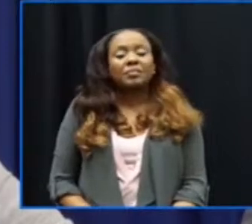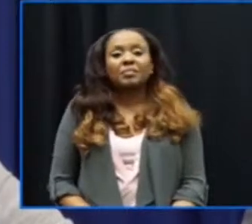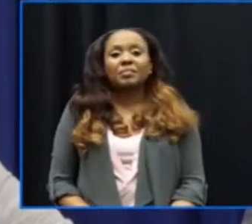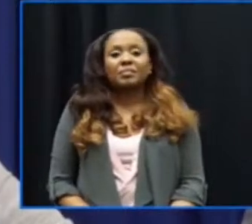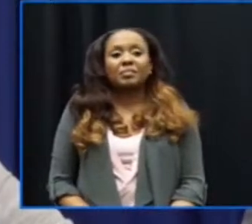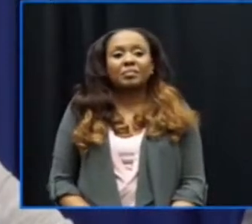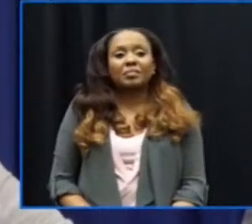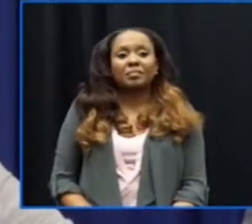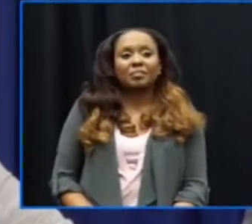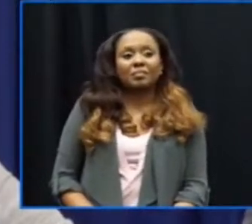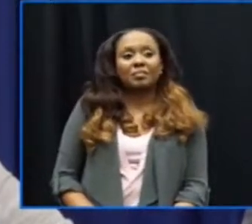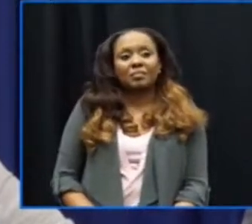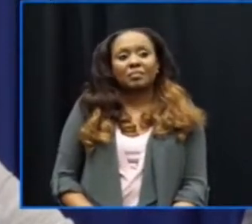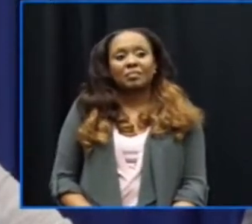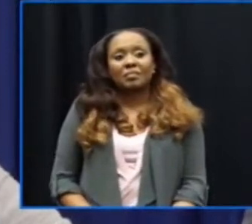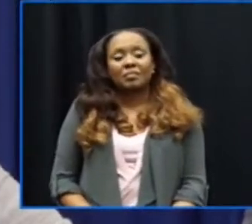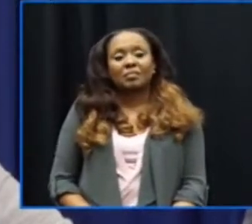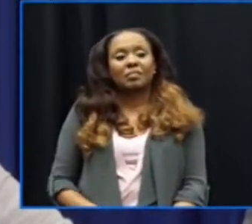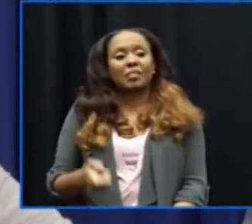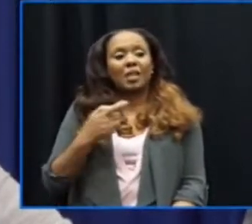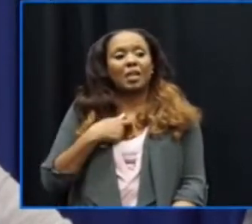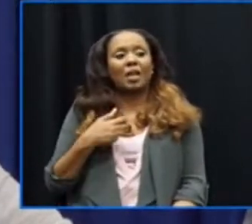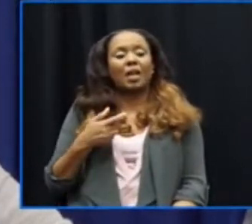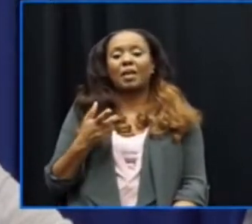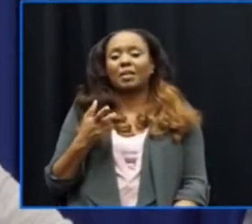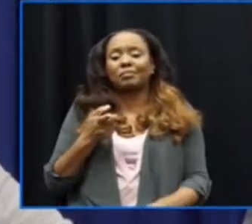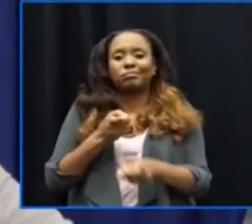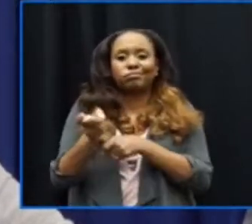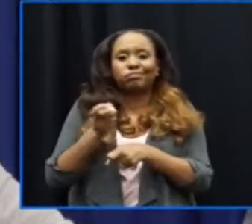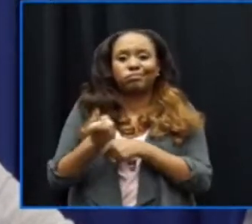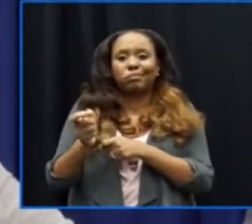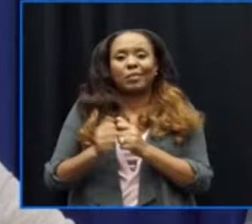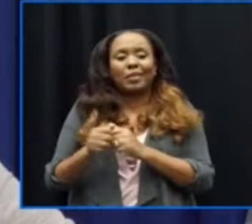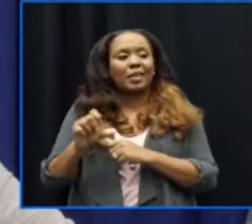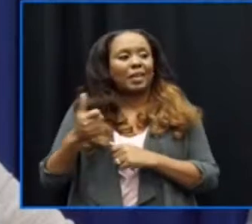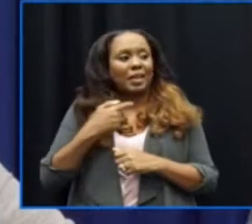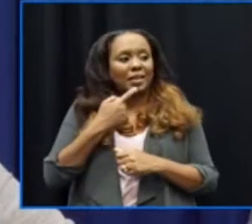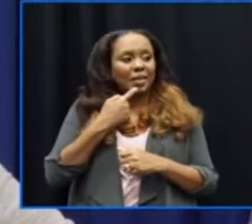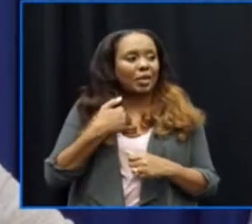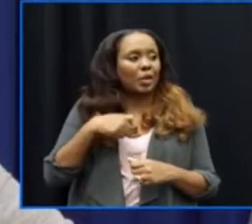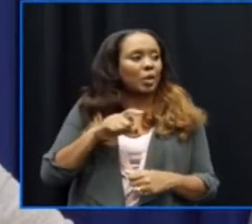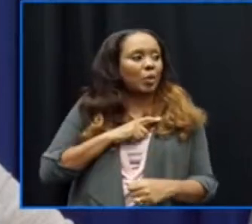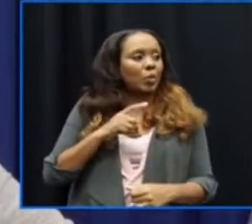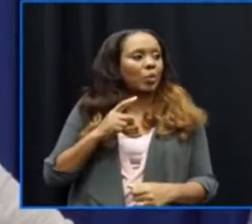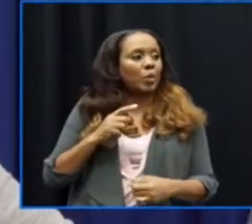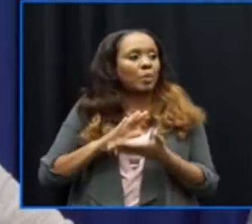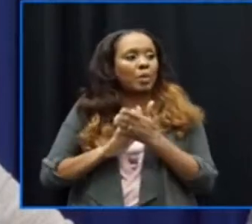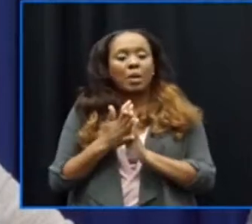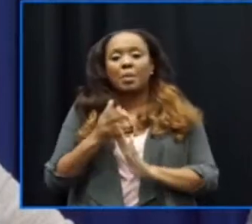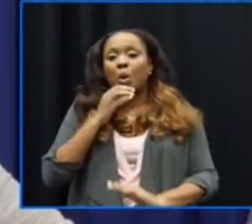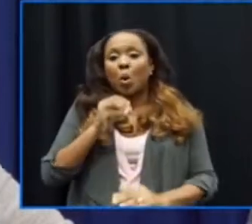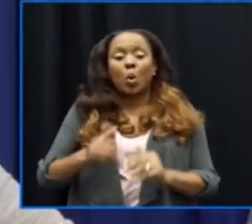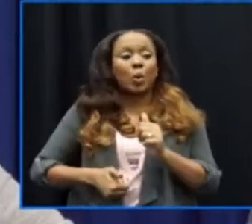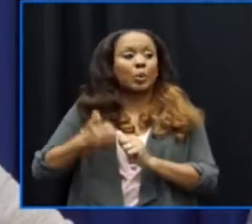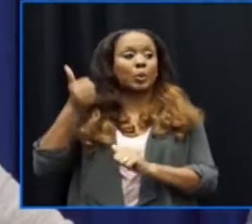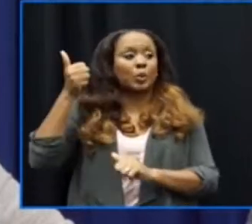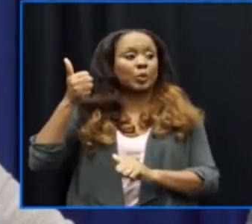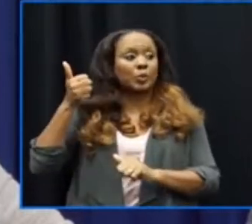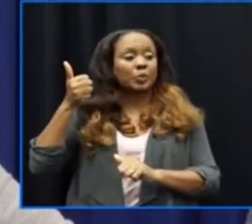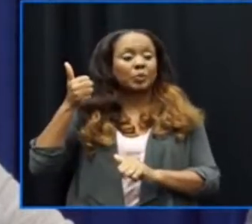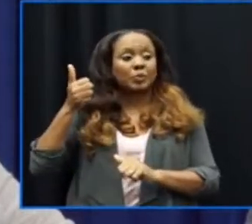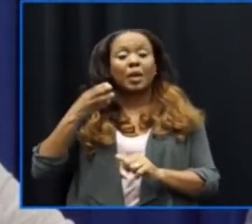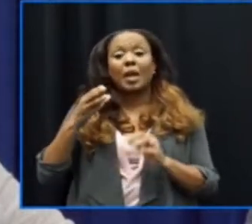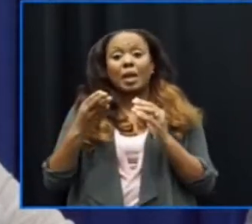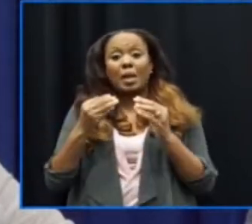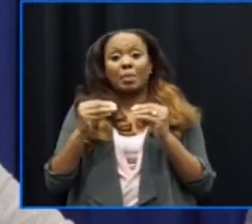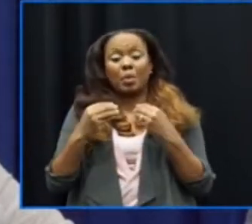that as we look at the fact that we're getting older and we're healthier, our responsibility as a government is also to make